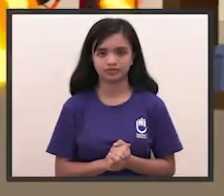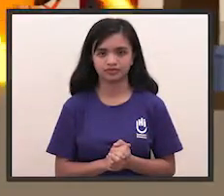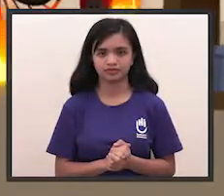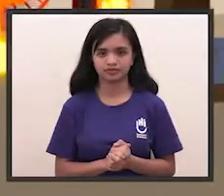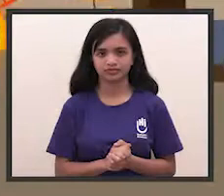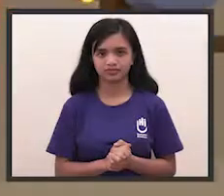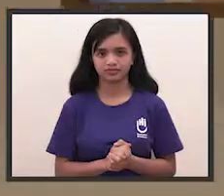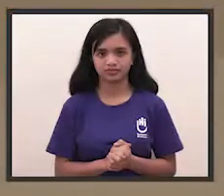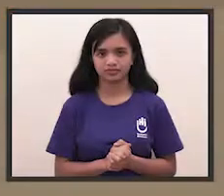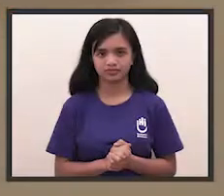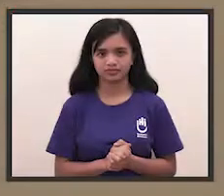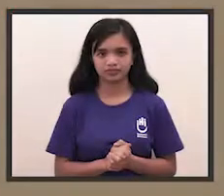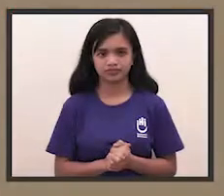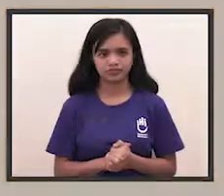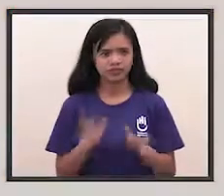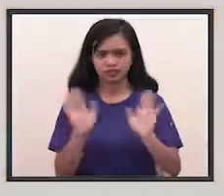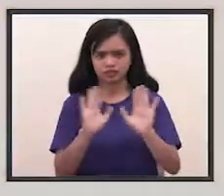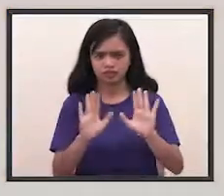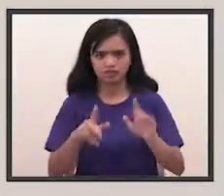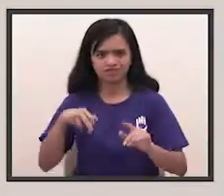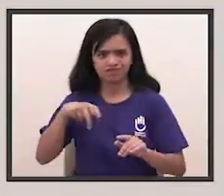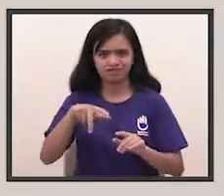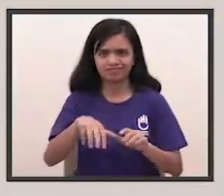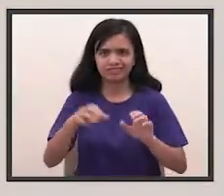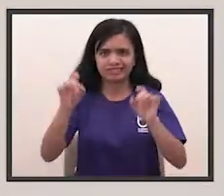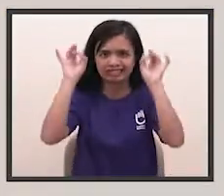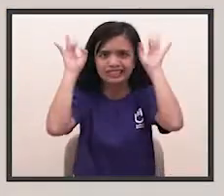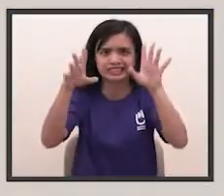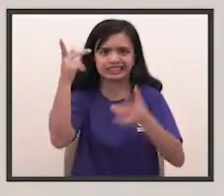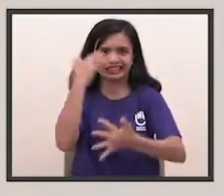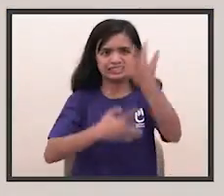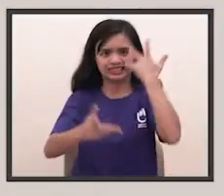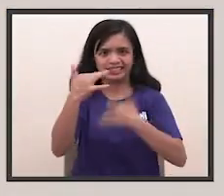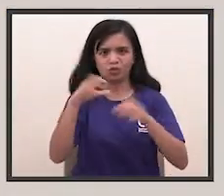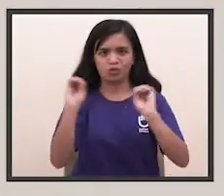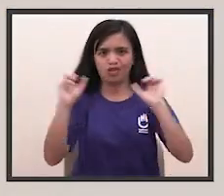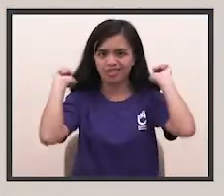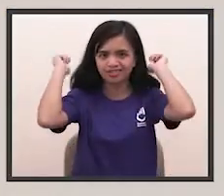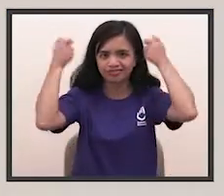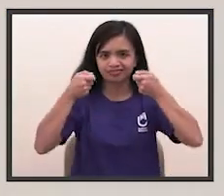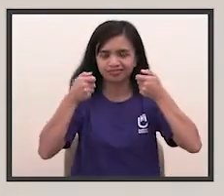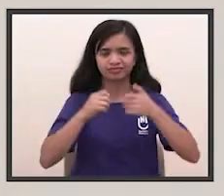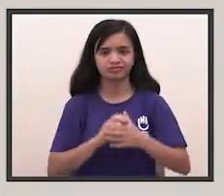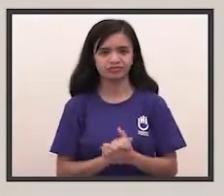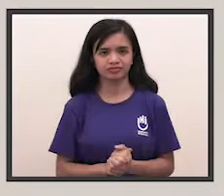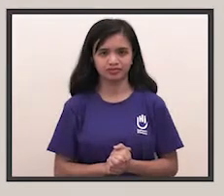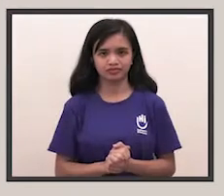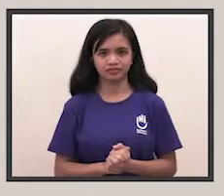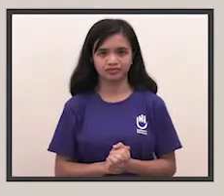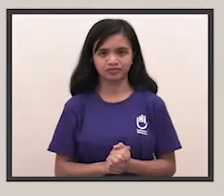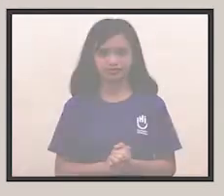Do not walk through the fire without a wet cloth to cover your body.